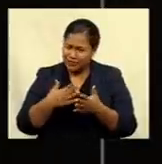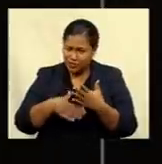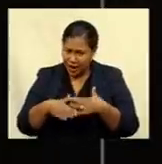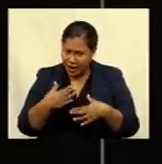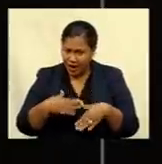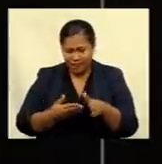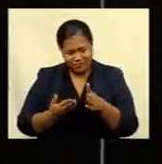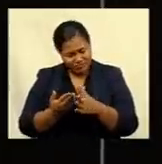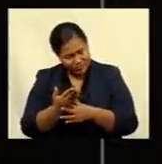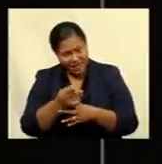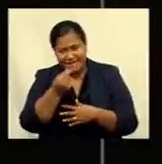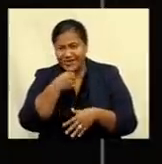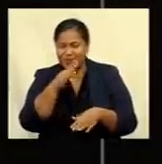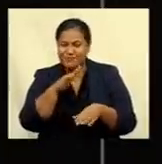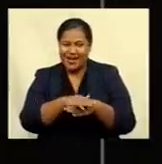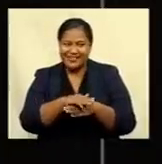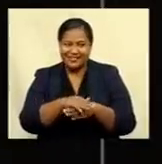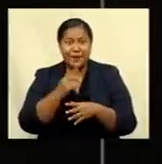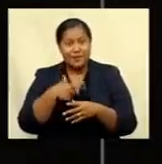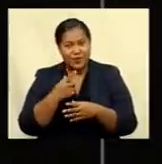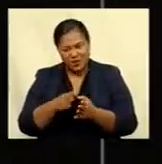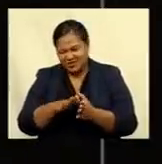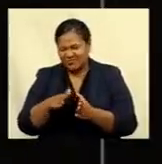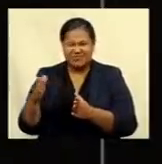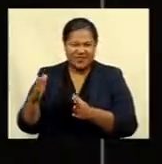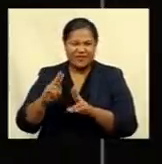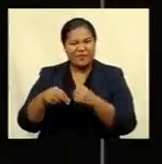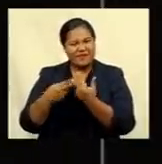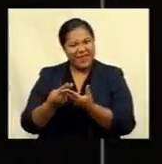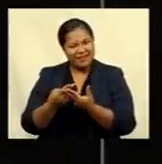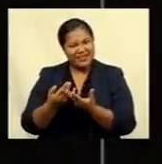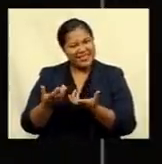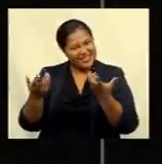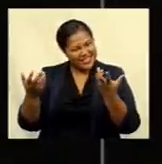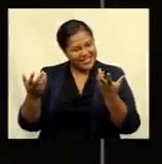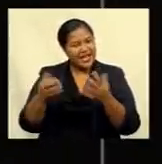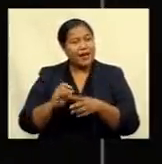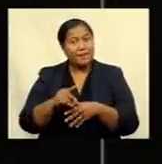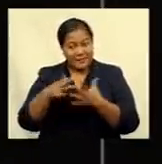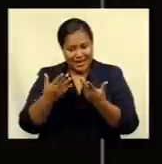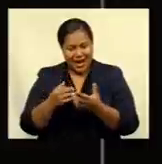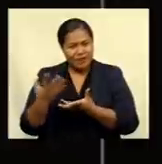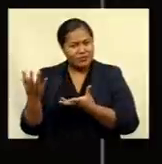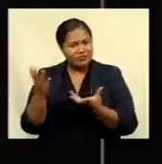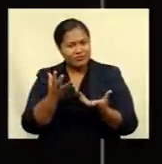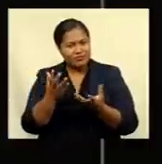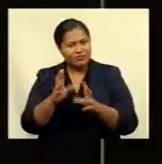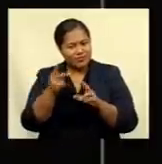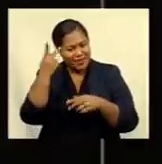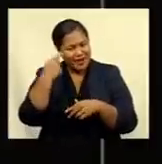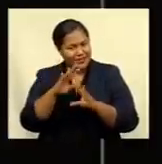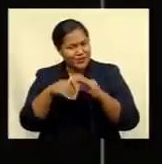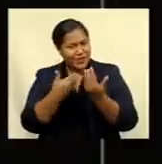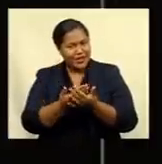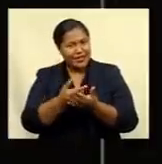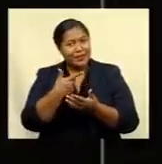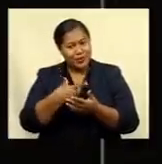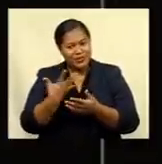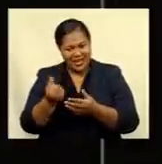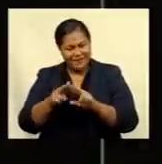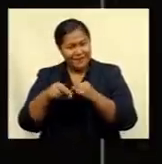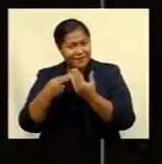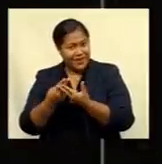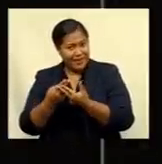few months. First, he was away from his loved ones, and second, he had to bring his parents together because their family house in